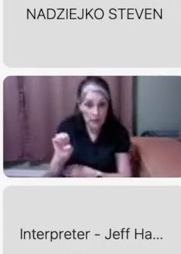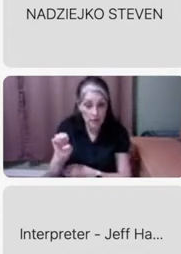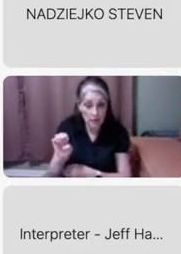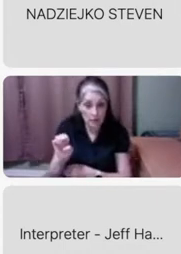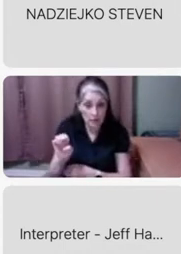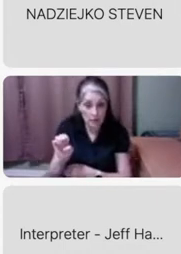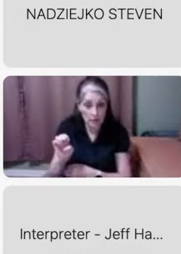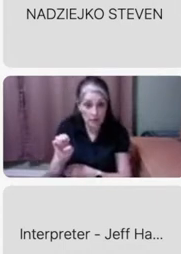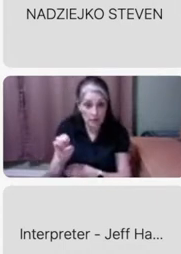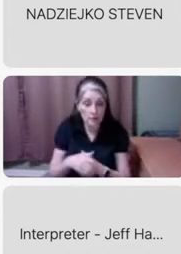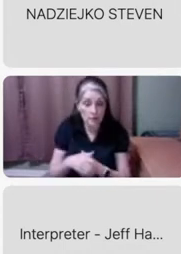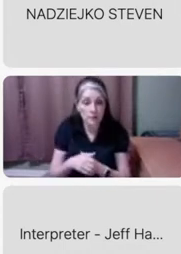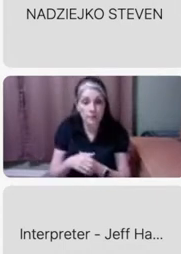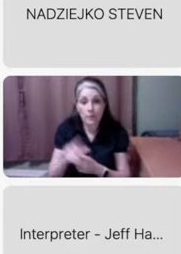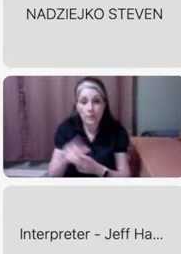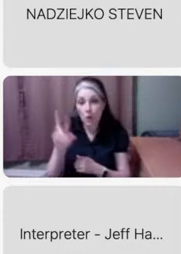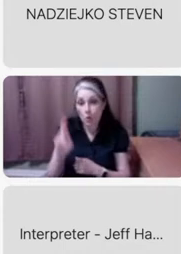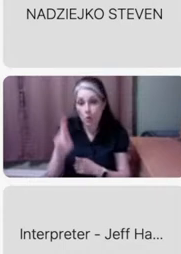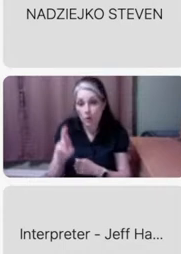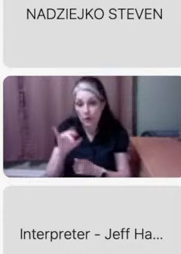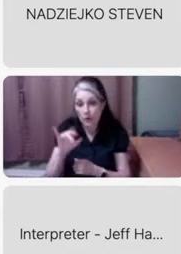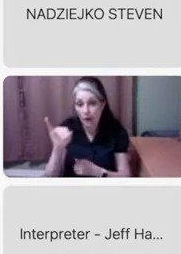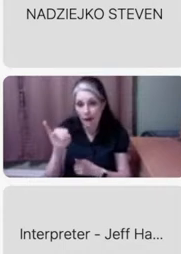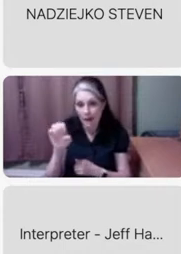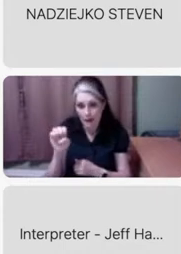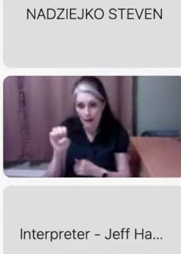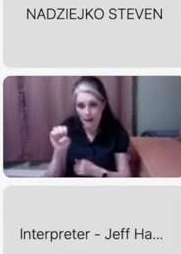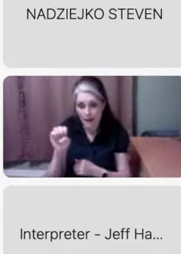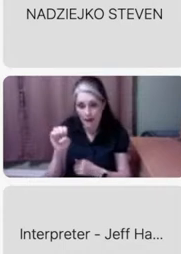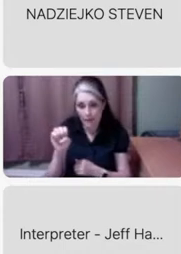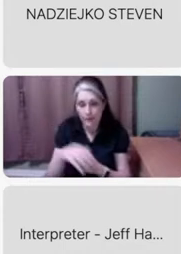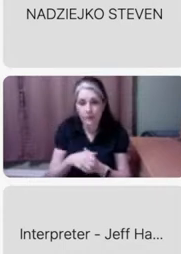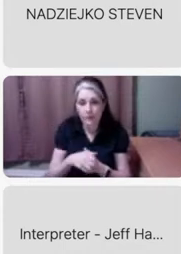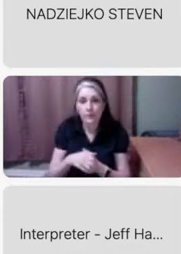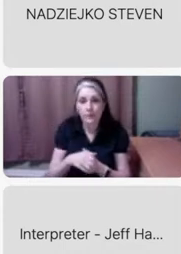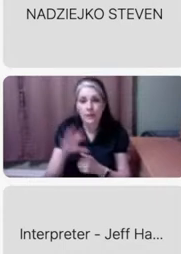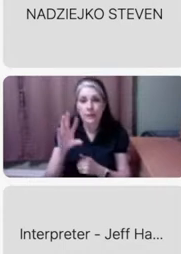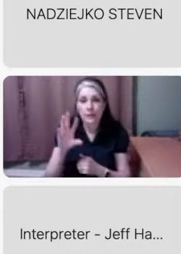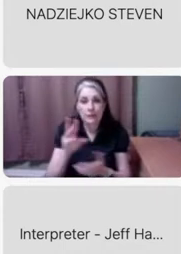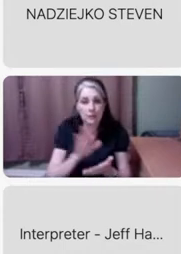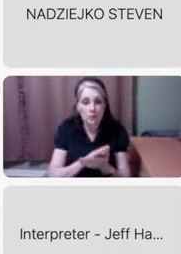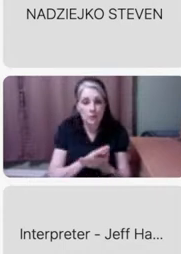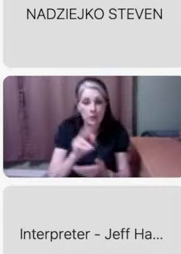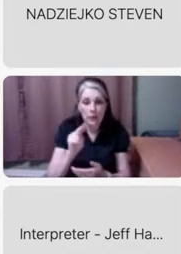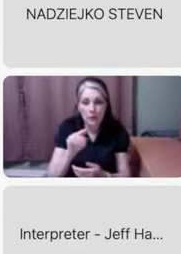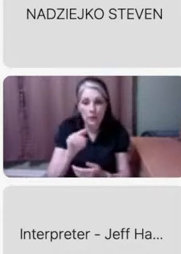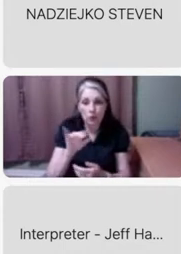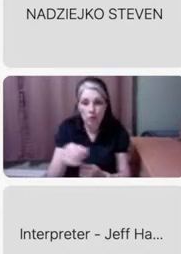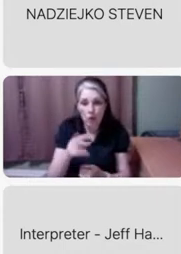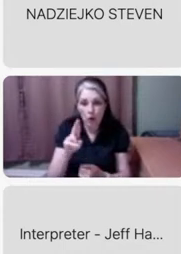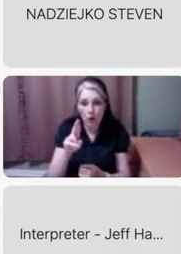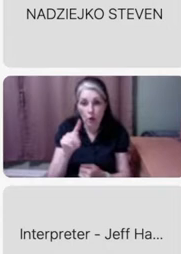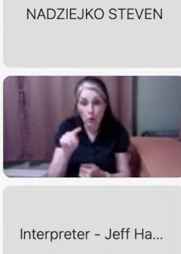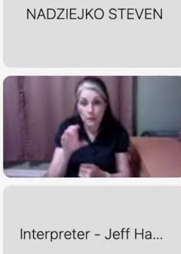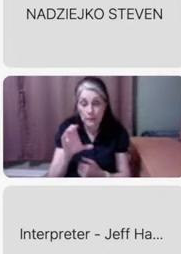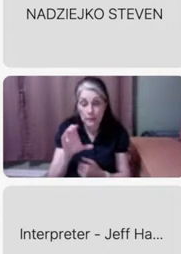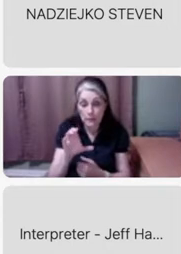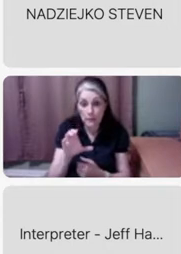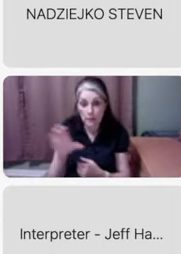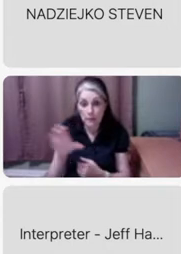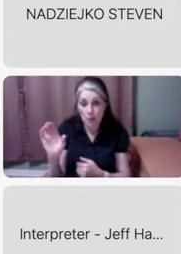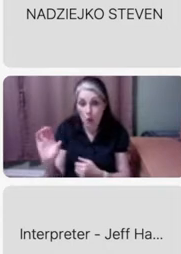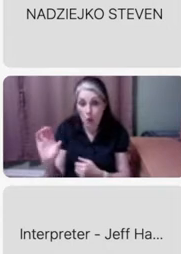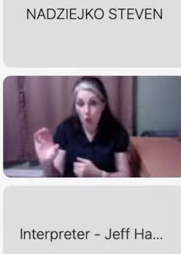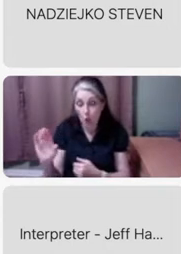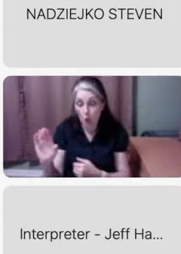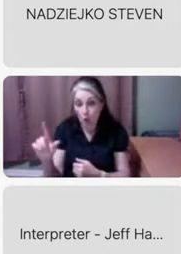riverside inland empire out of six schools that have njrotc bolton is colton and bloomington are the